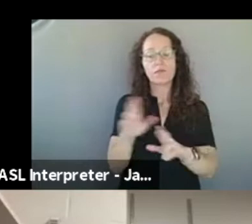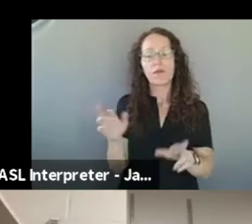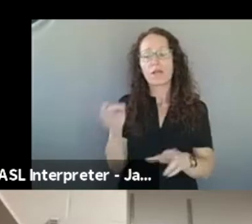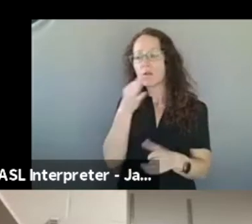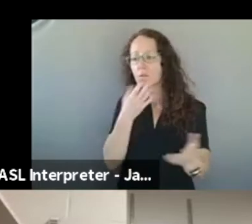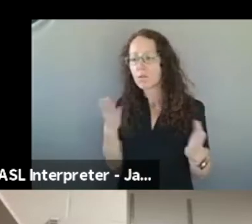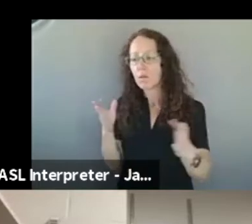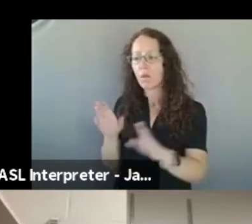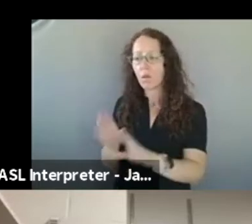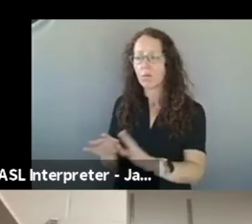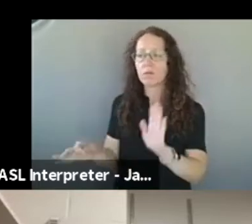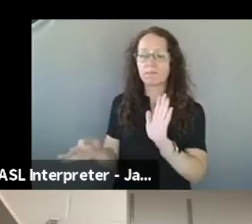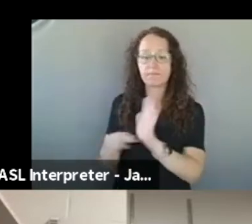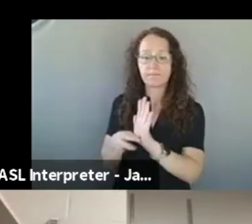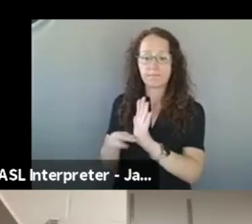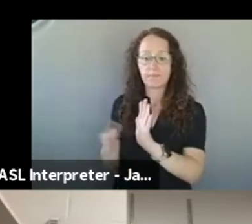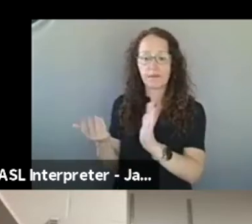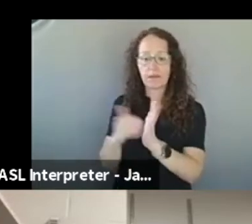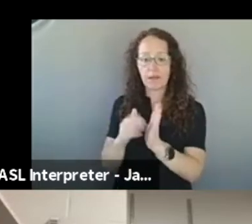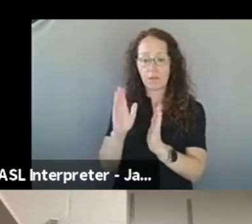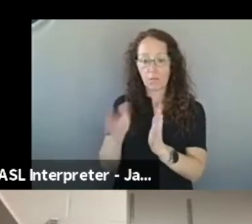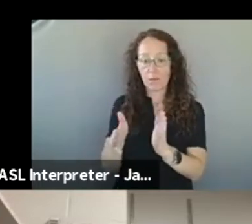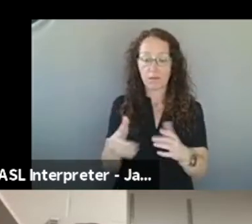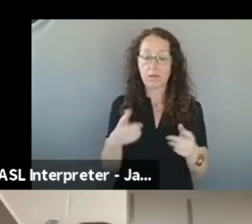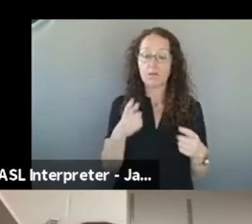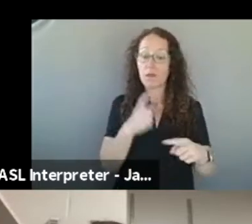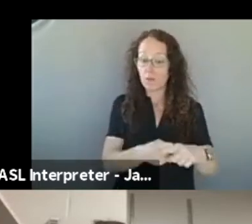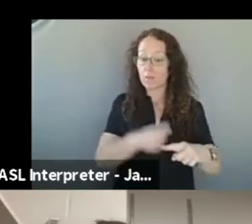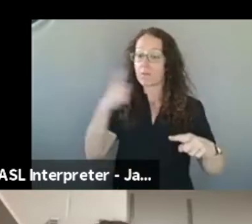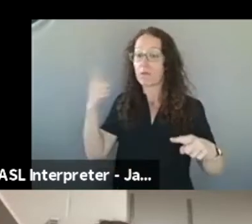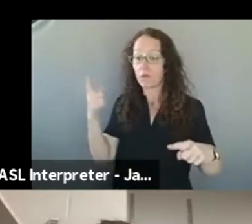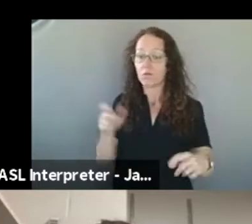free to unmute and pour in the name.